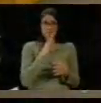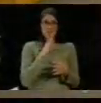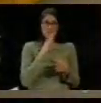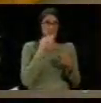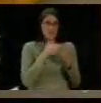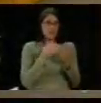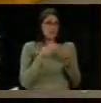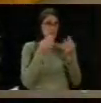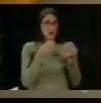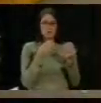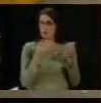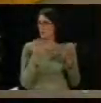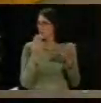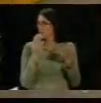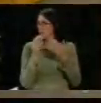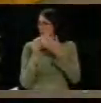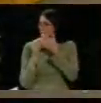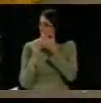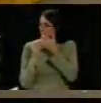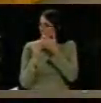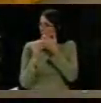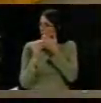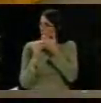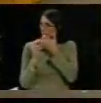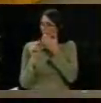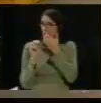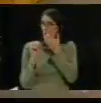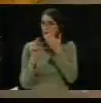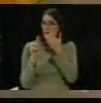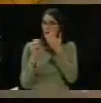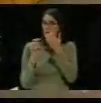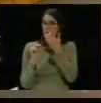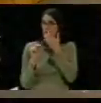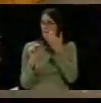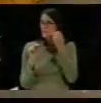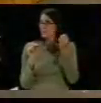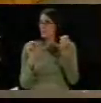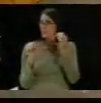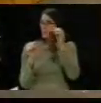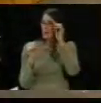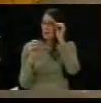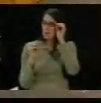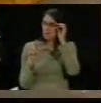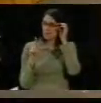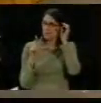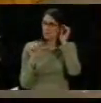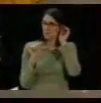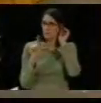to see what this does. Okay, Commissioner Norman? Yes, Mr. Valiant.